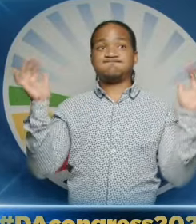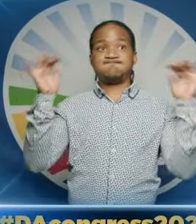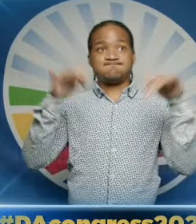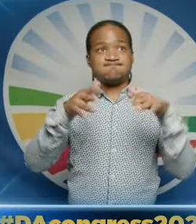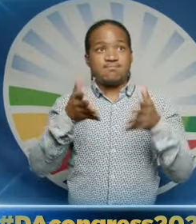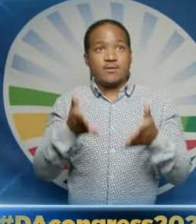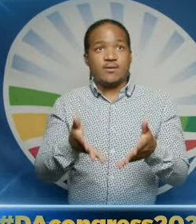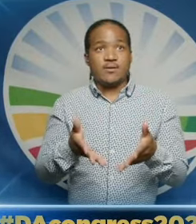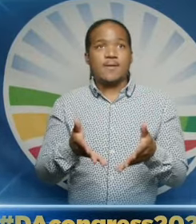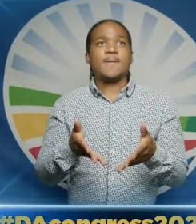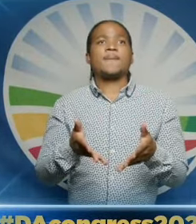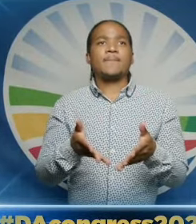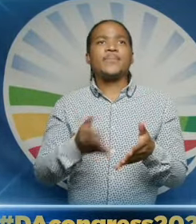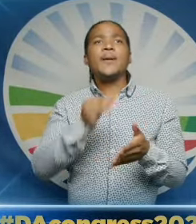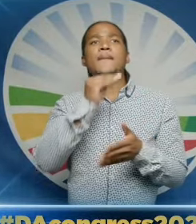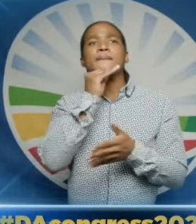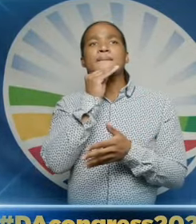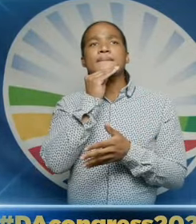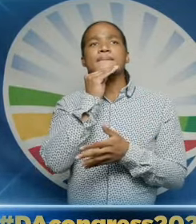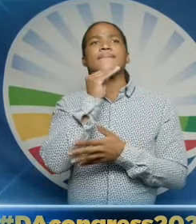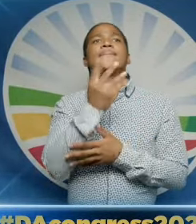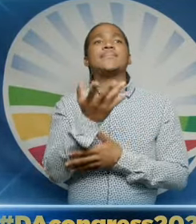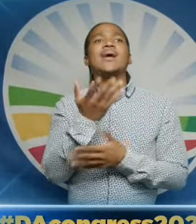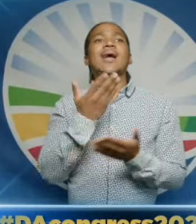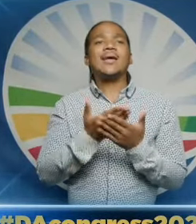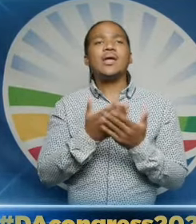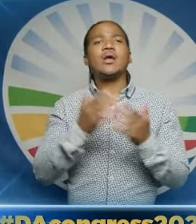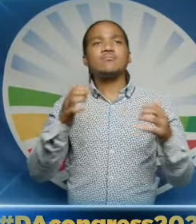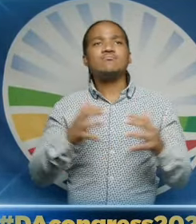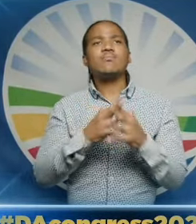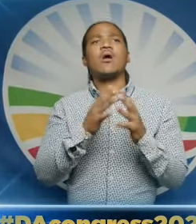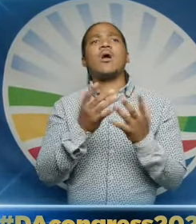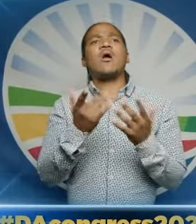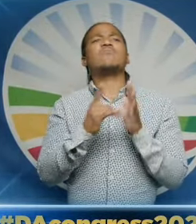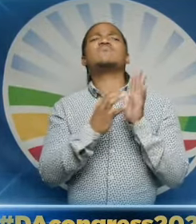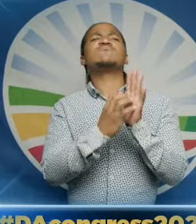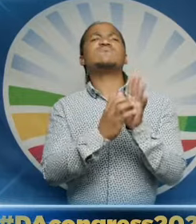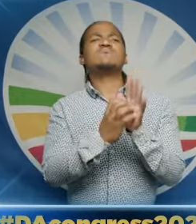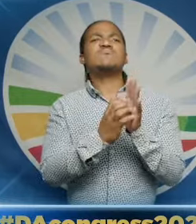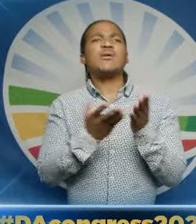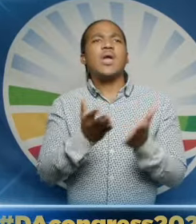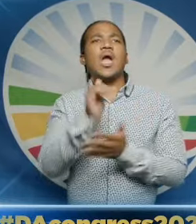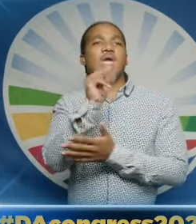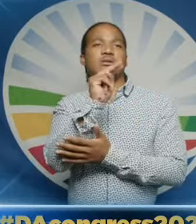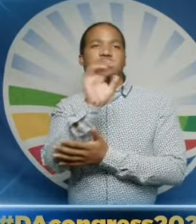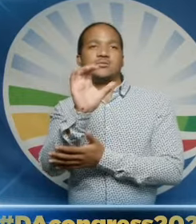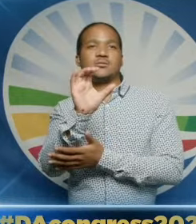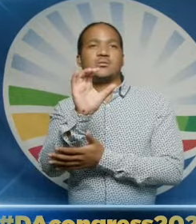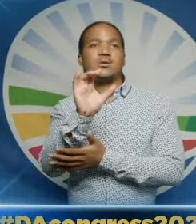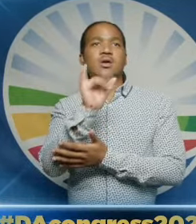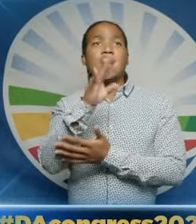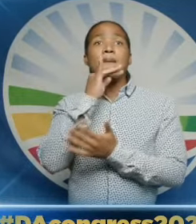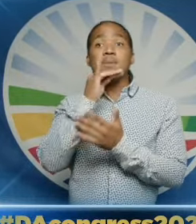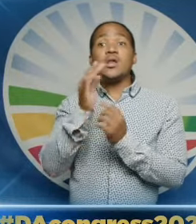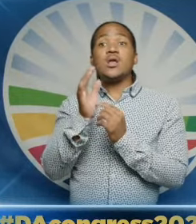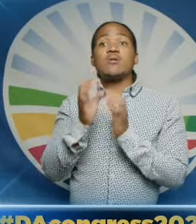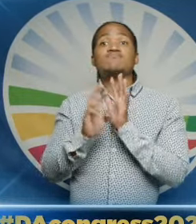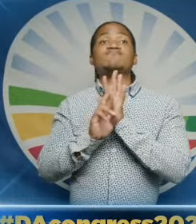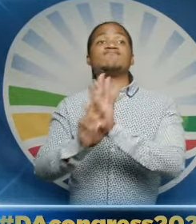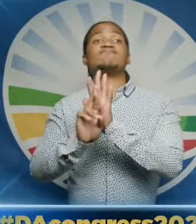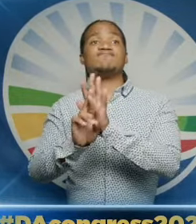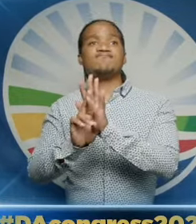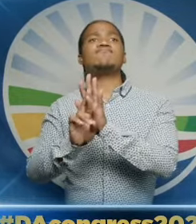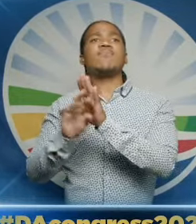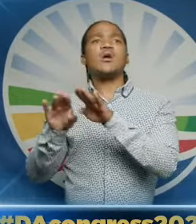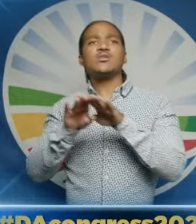branch in a ward that's actually been won by another party, for example, the ANC. And so we not only represent democratically the